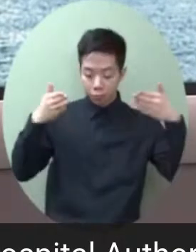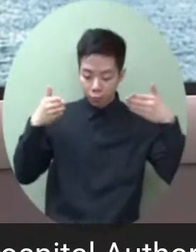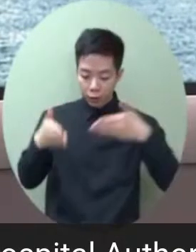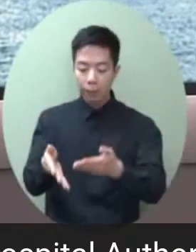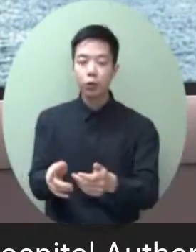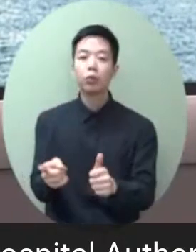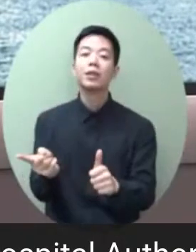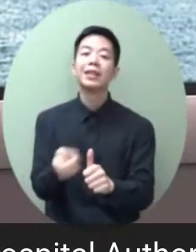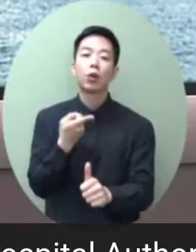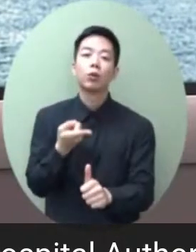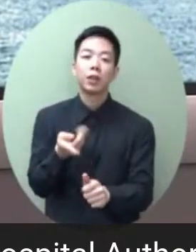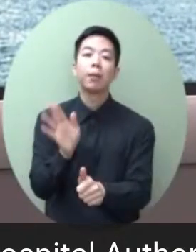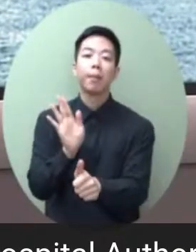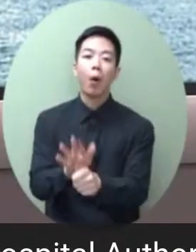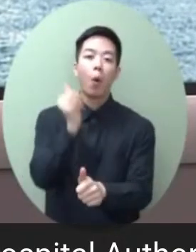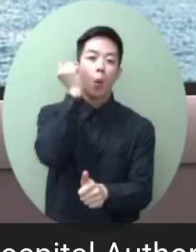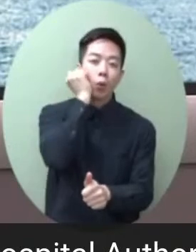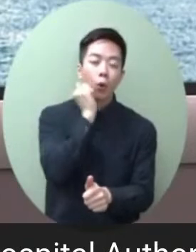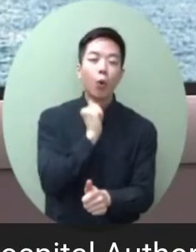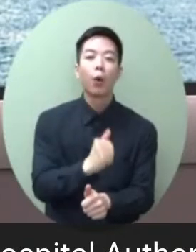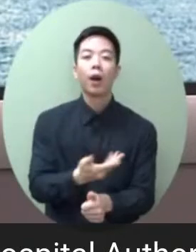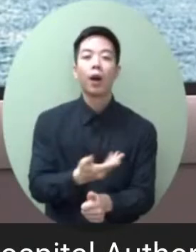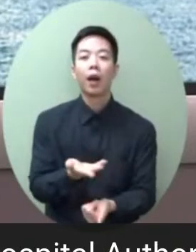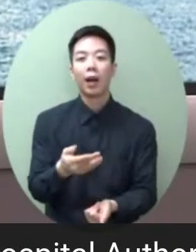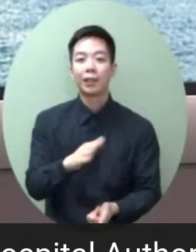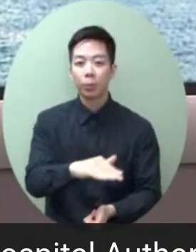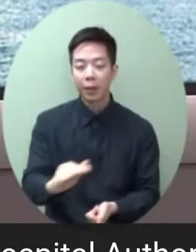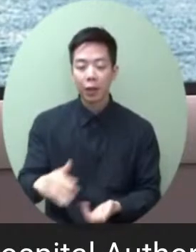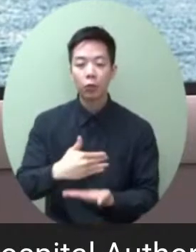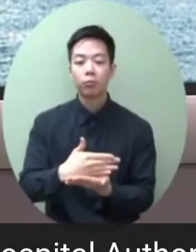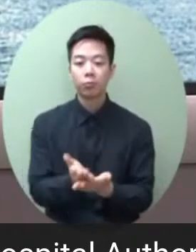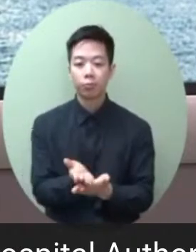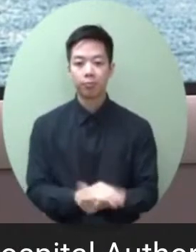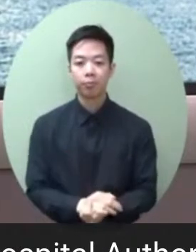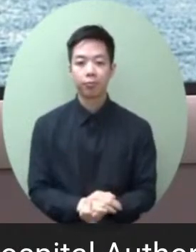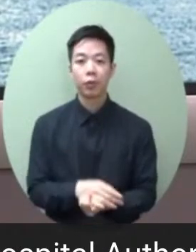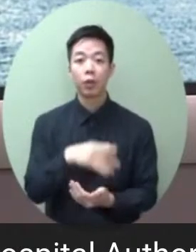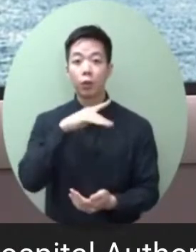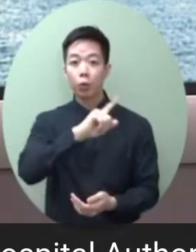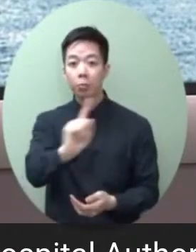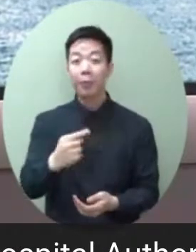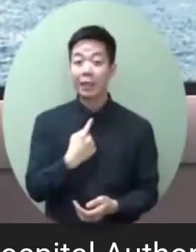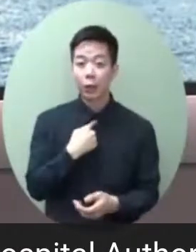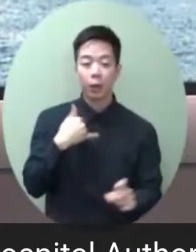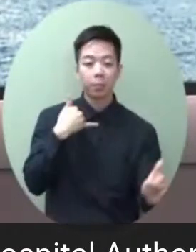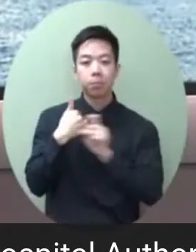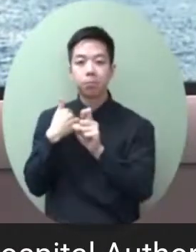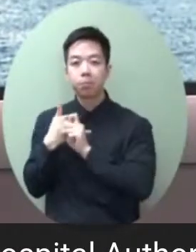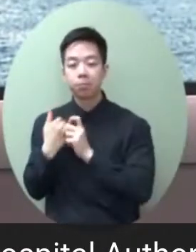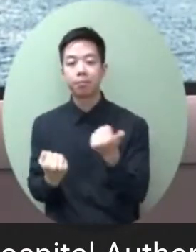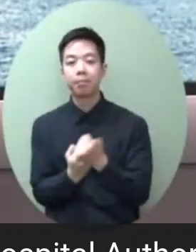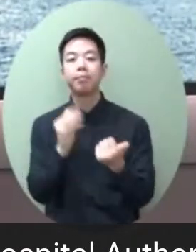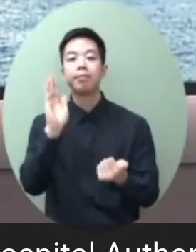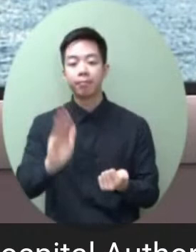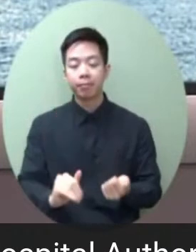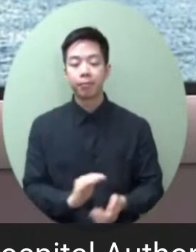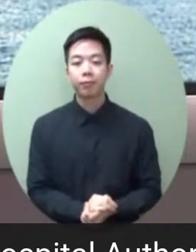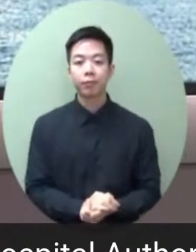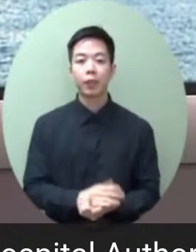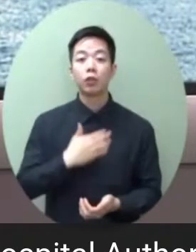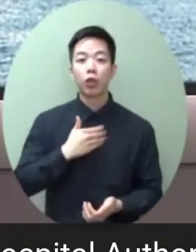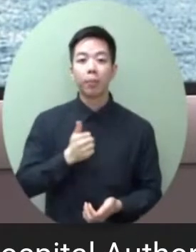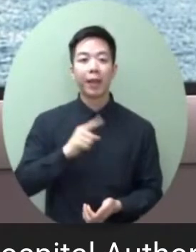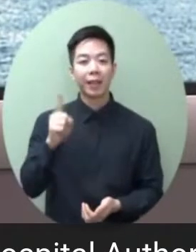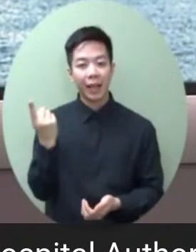we should reserve the medical resources for those most in need. We'll try to support them through telephone hotline, and we'll come up